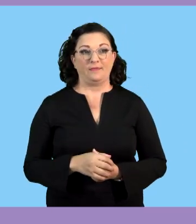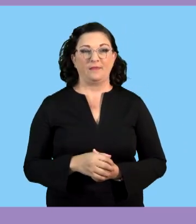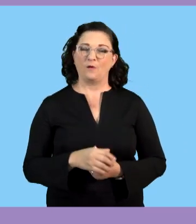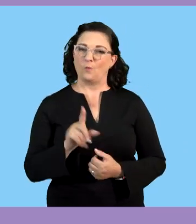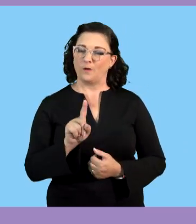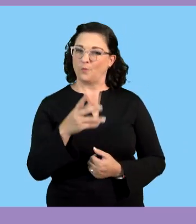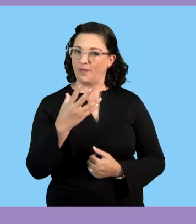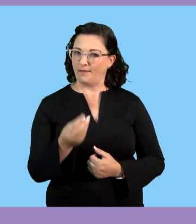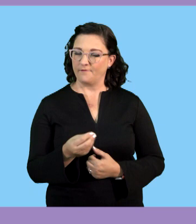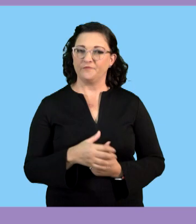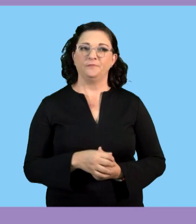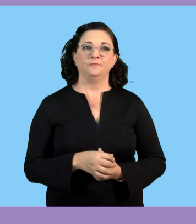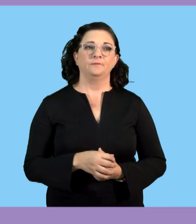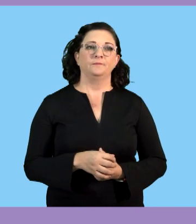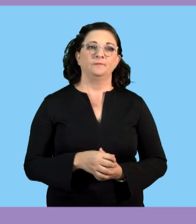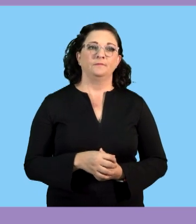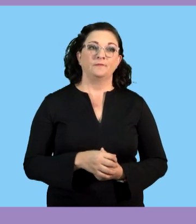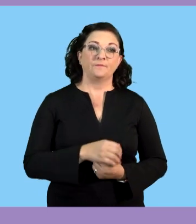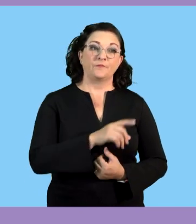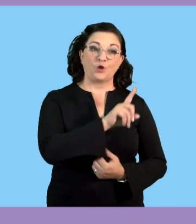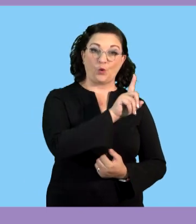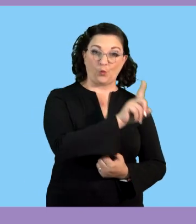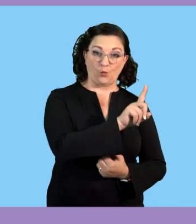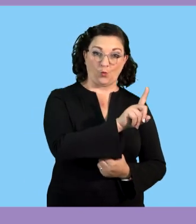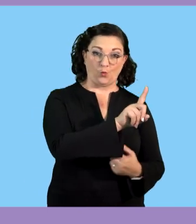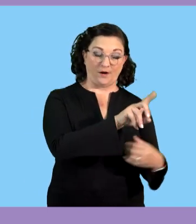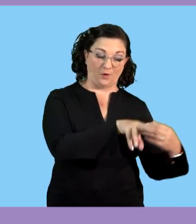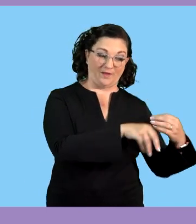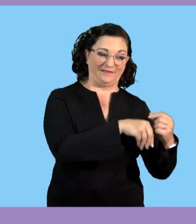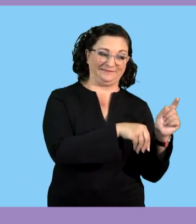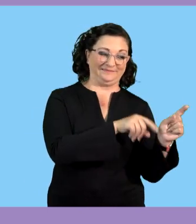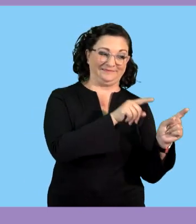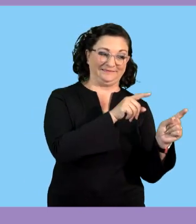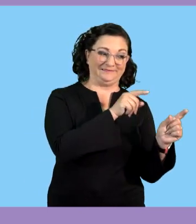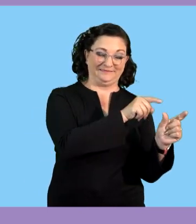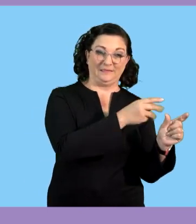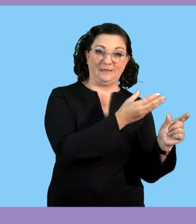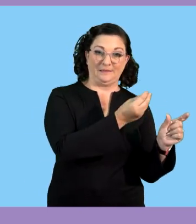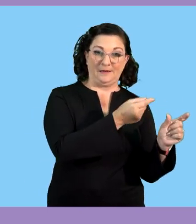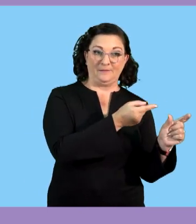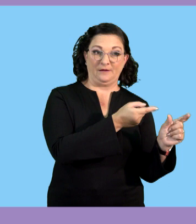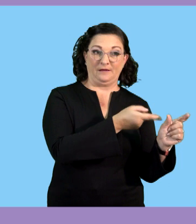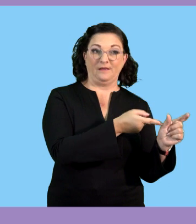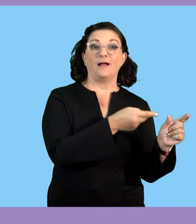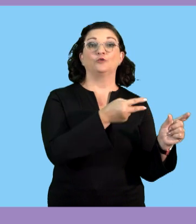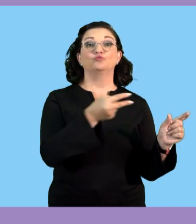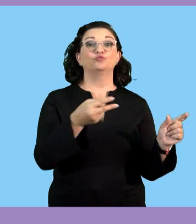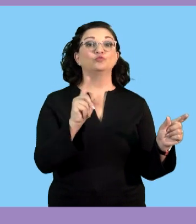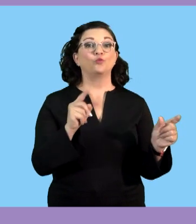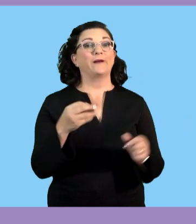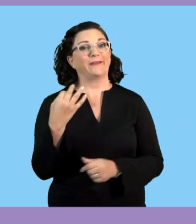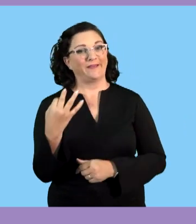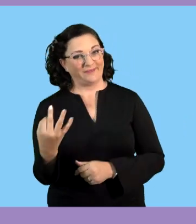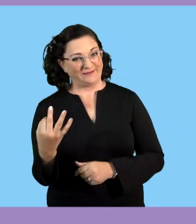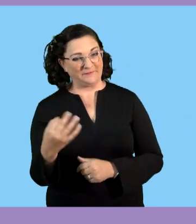this equation, what do we have here? We have a 1 that is added to this number, and the result is a